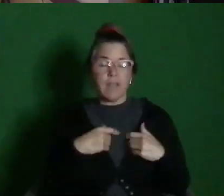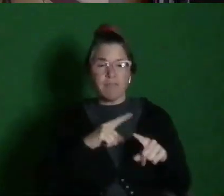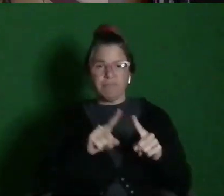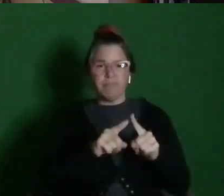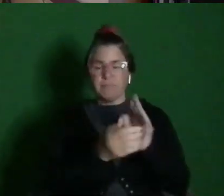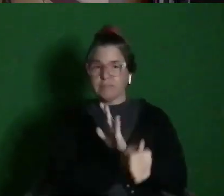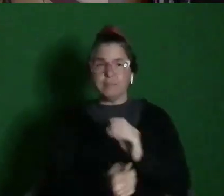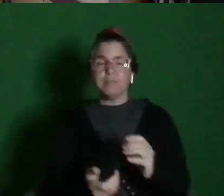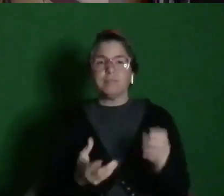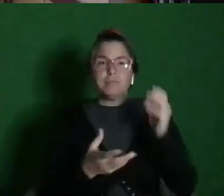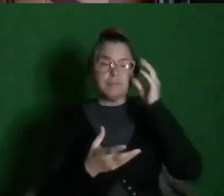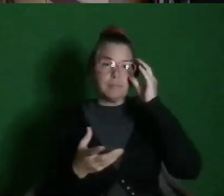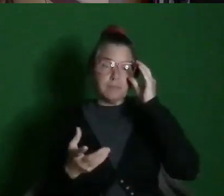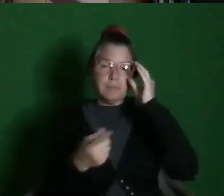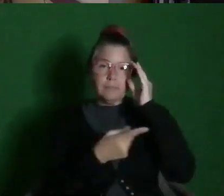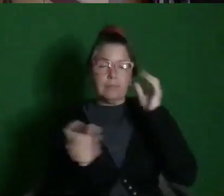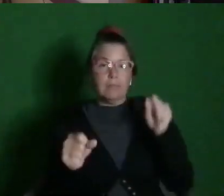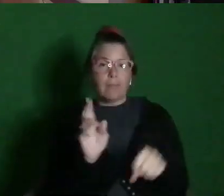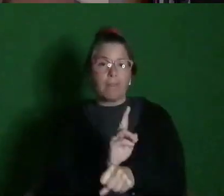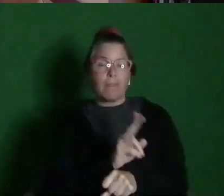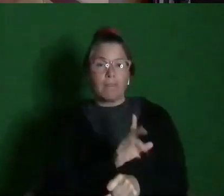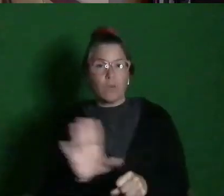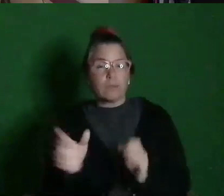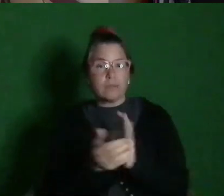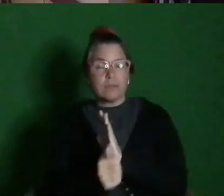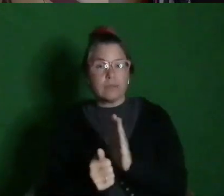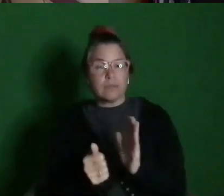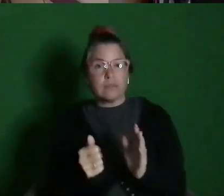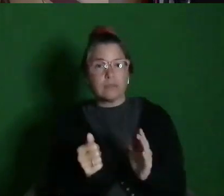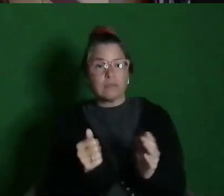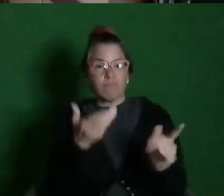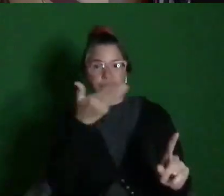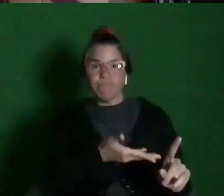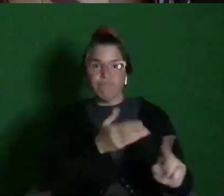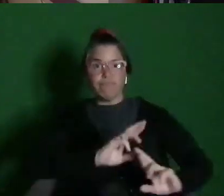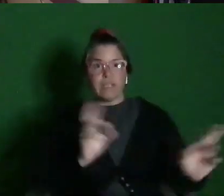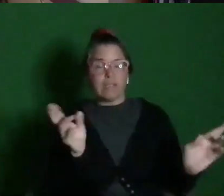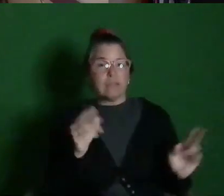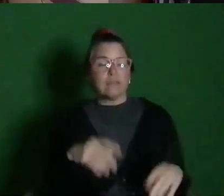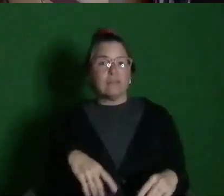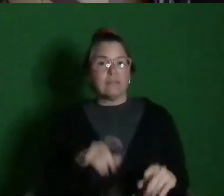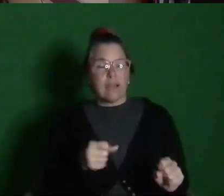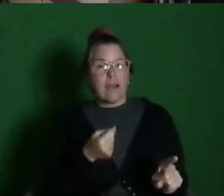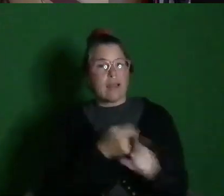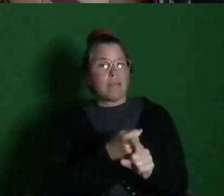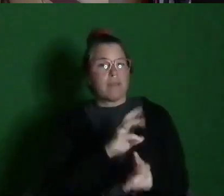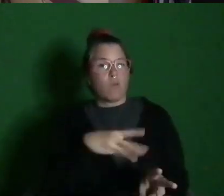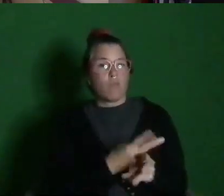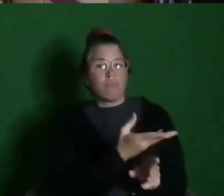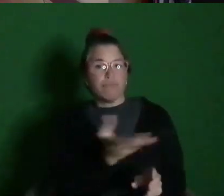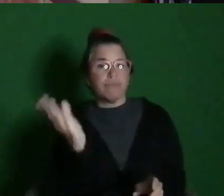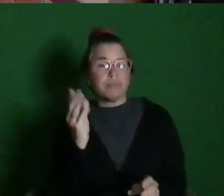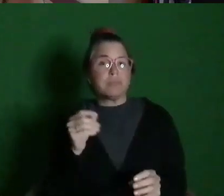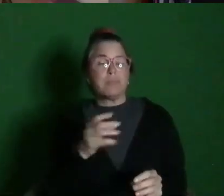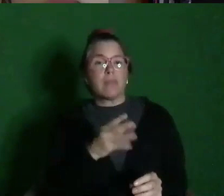skills, and you can use those skills as they exist in ways that can impact the world around you, and